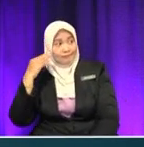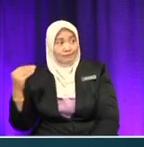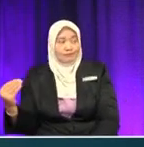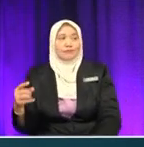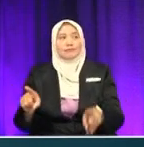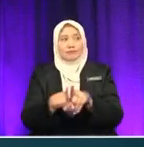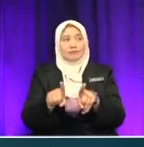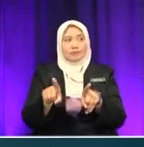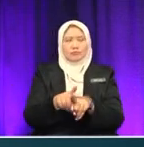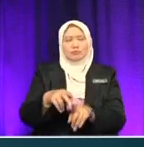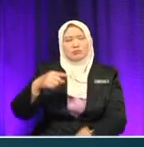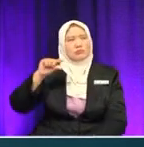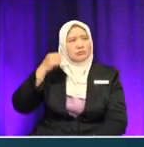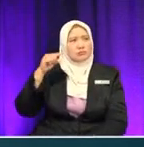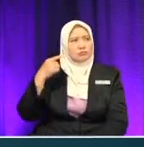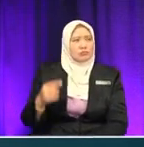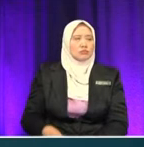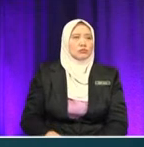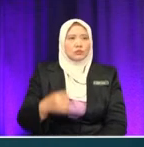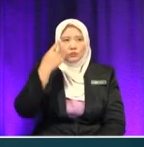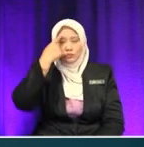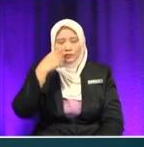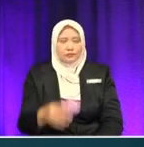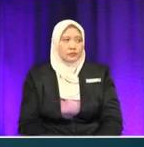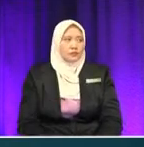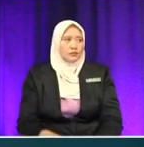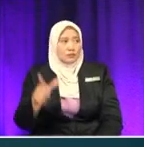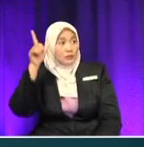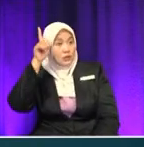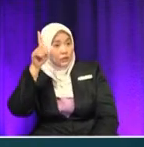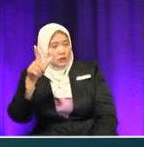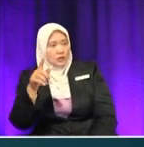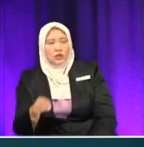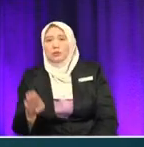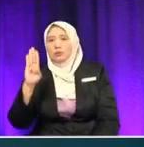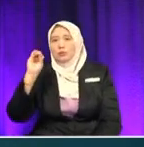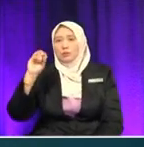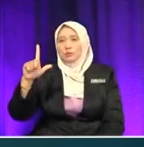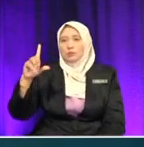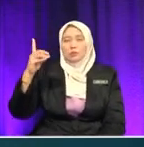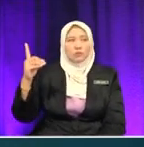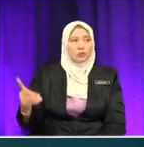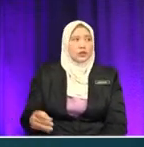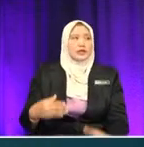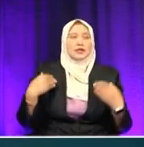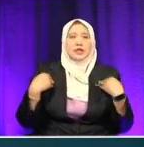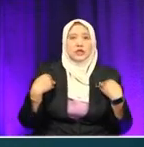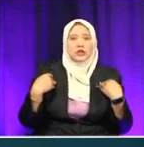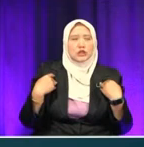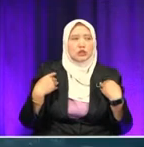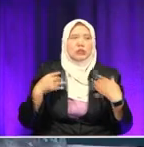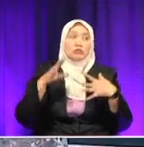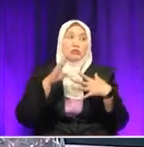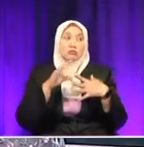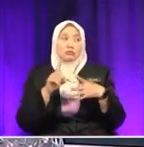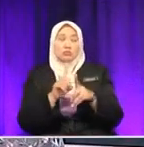color words there? Mm-hmm. Those indicate your linking words and your sentence connectors. Okay. So that will be one example of